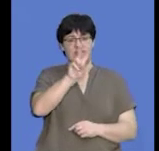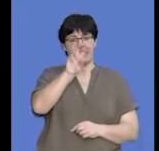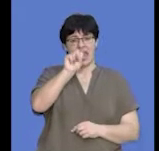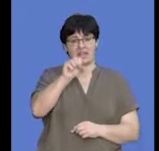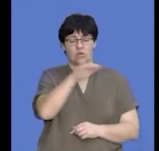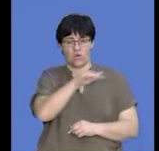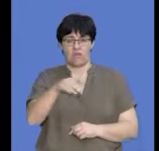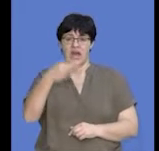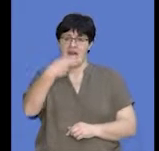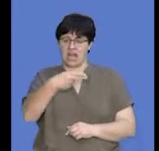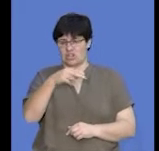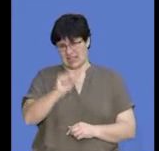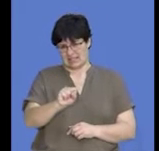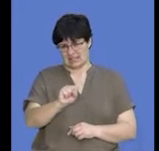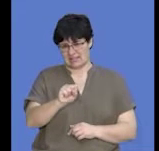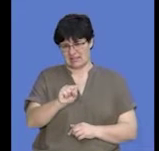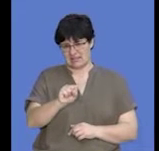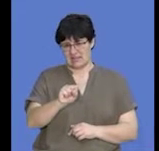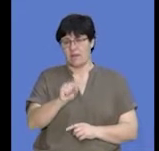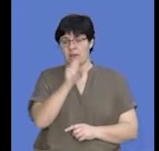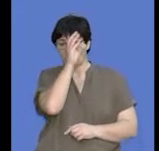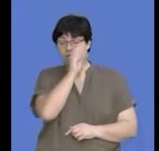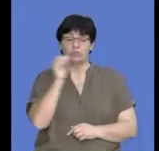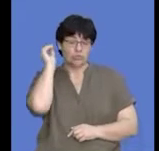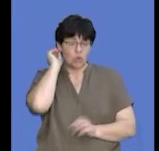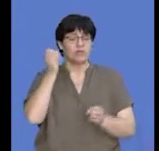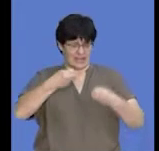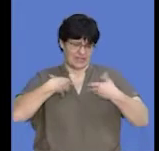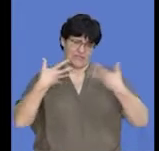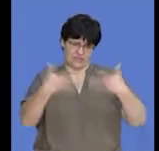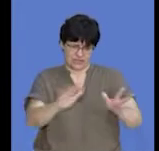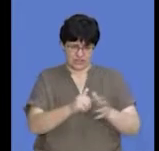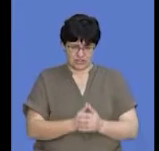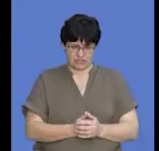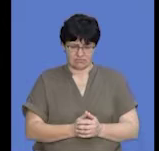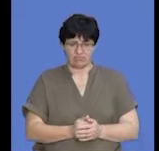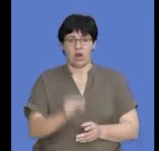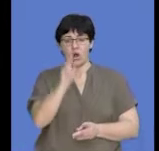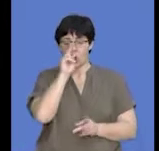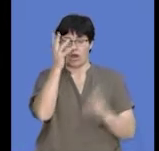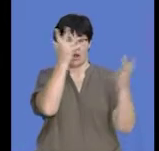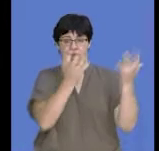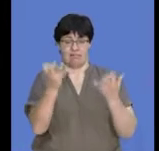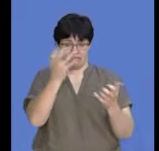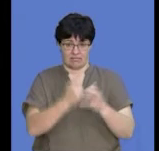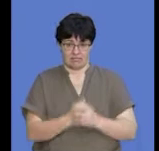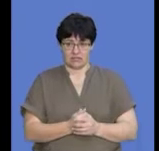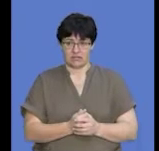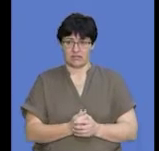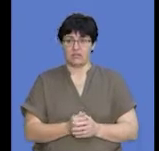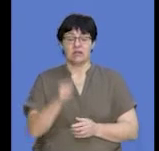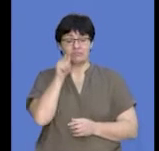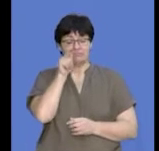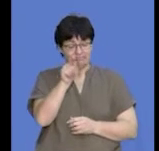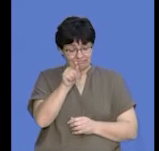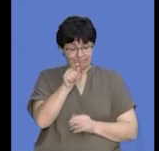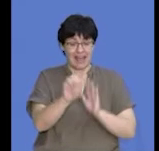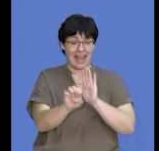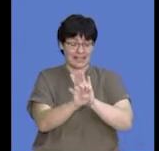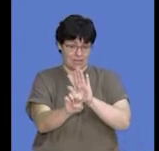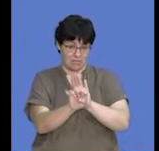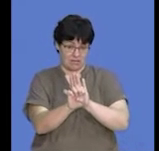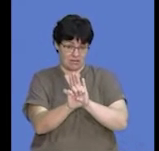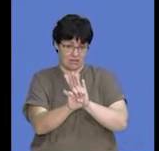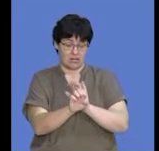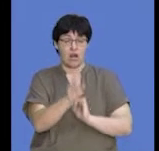over Hs, but note that these formulas are given. Now, let's look at a calculation. Note that in this particular